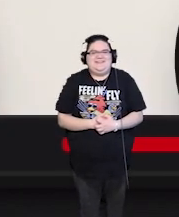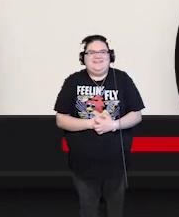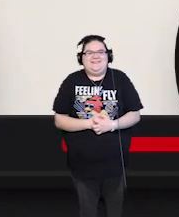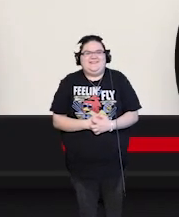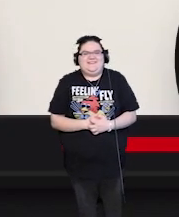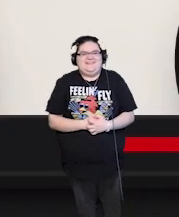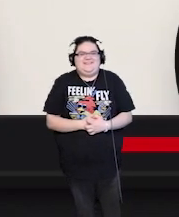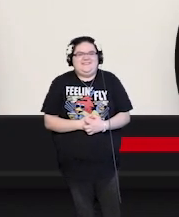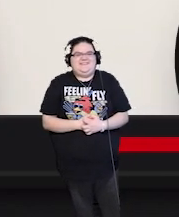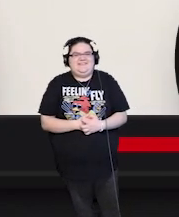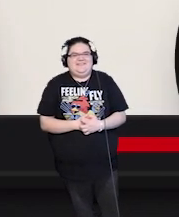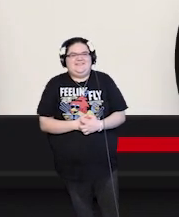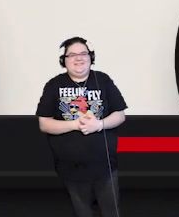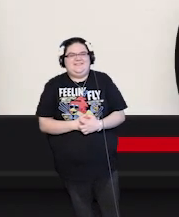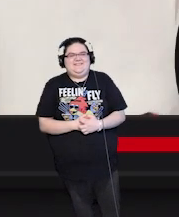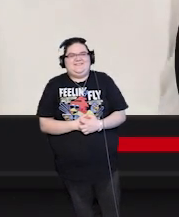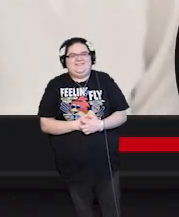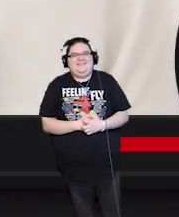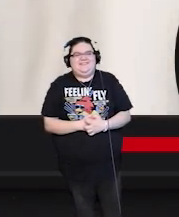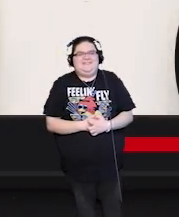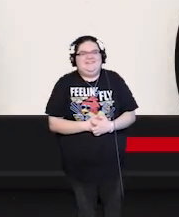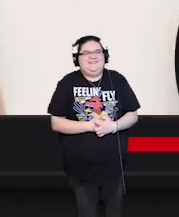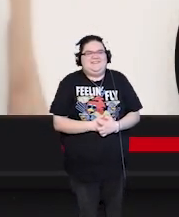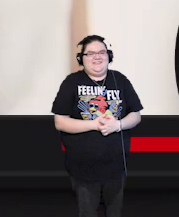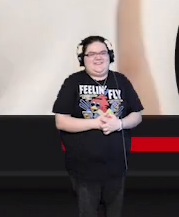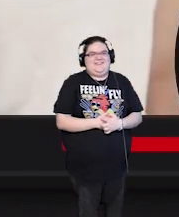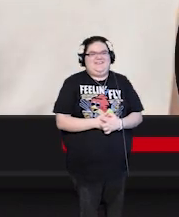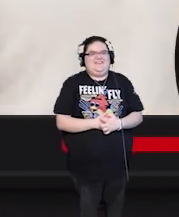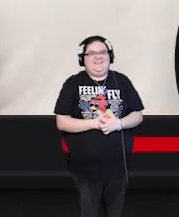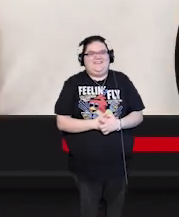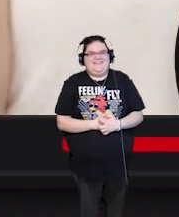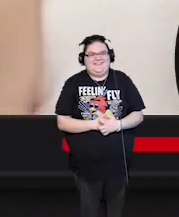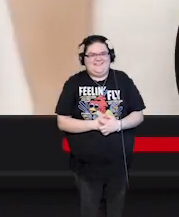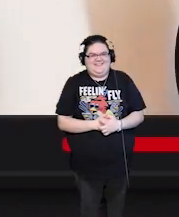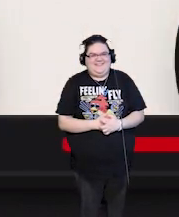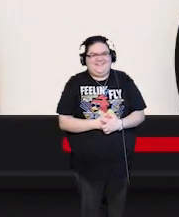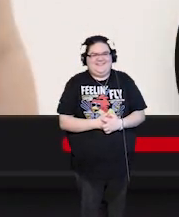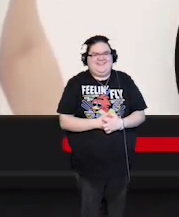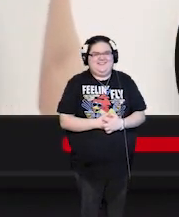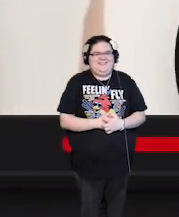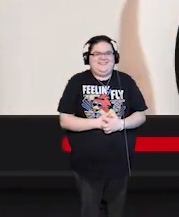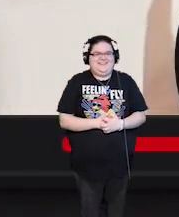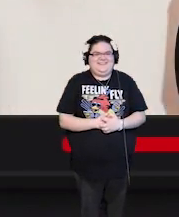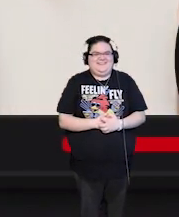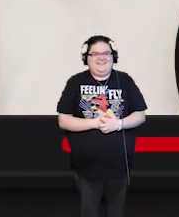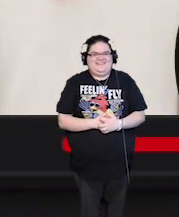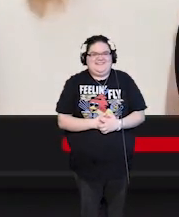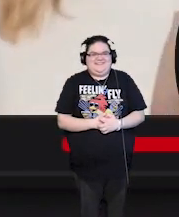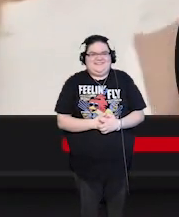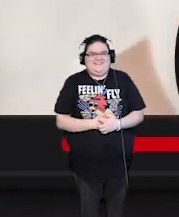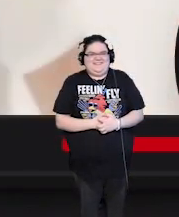He swamped alone in a row now. I think he's feeling bad. He's just gone for like 5 in a row. He's got excited. He's like, yep.